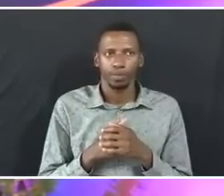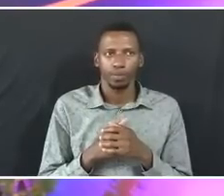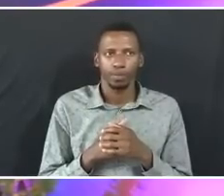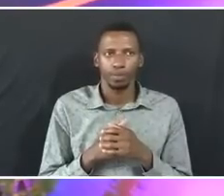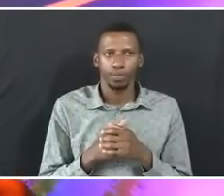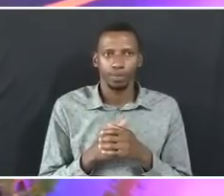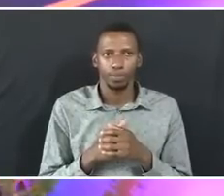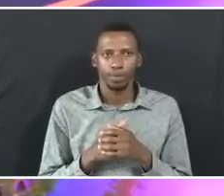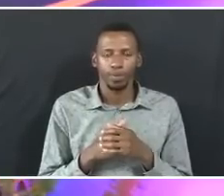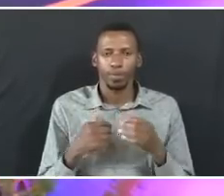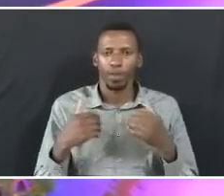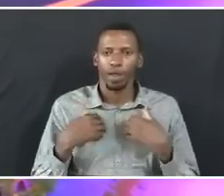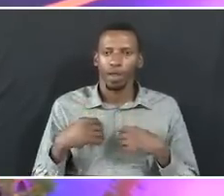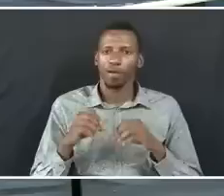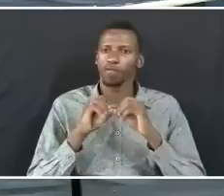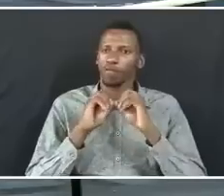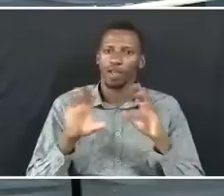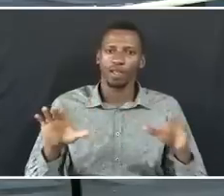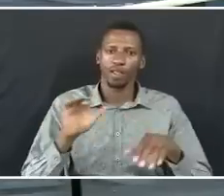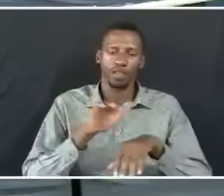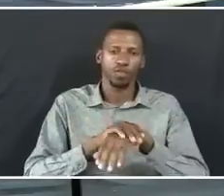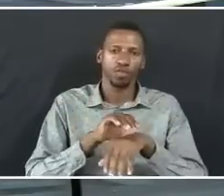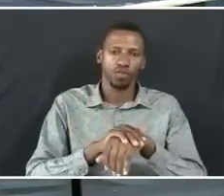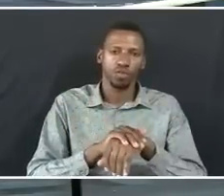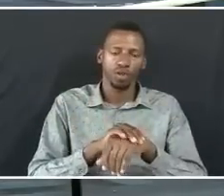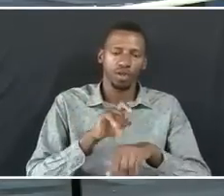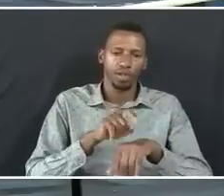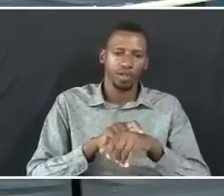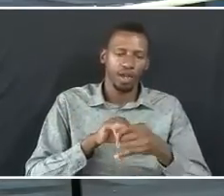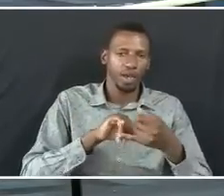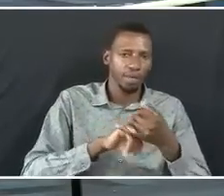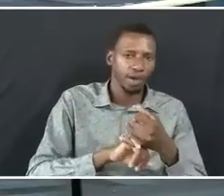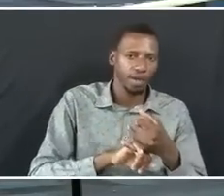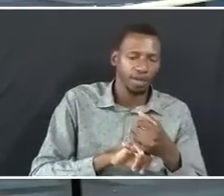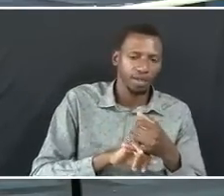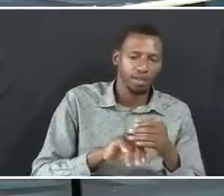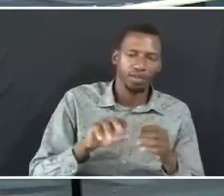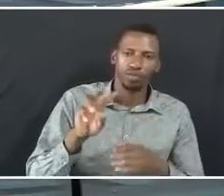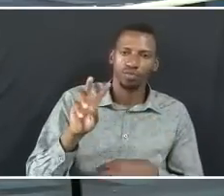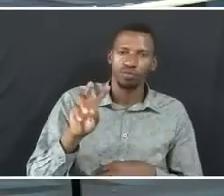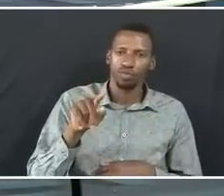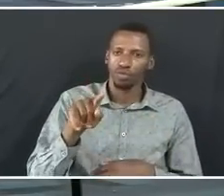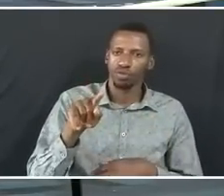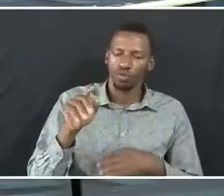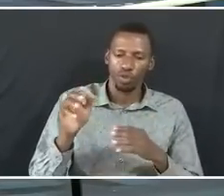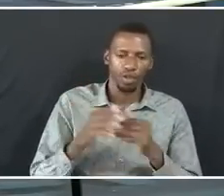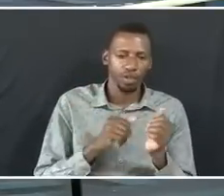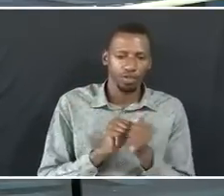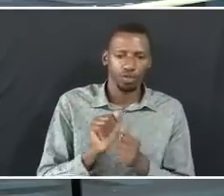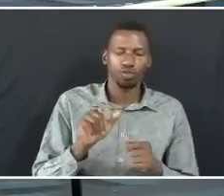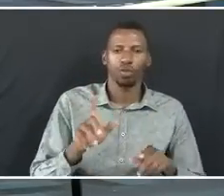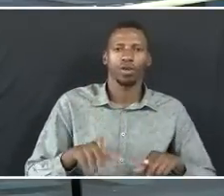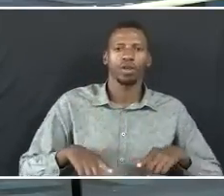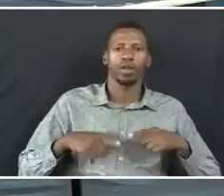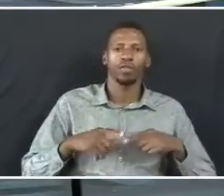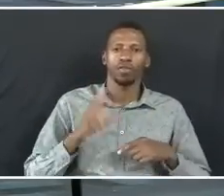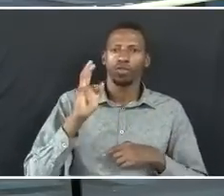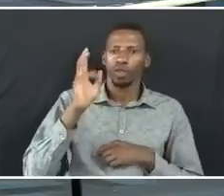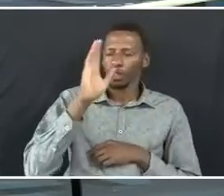There is nothing good in polygamy. You ruin your life, never to see the